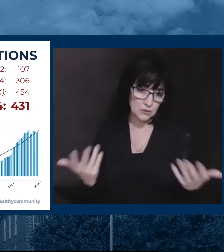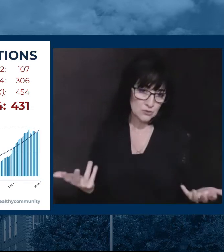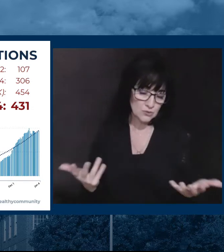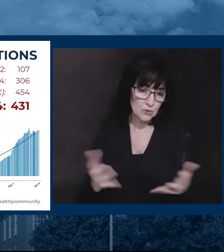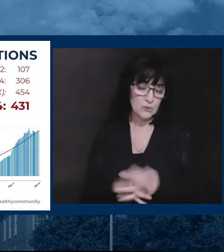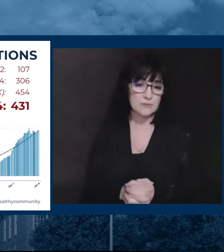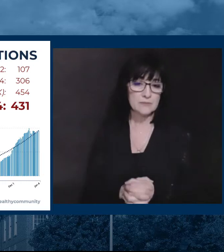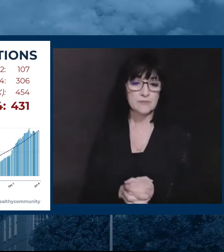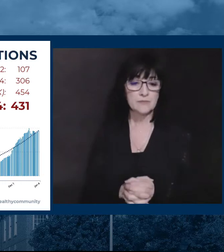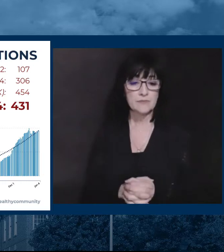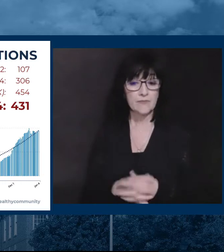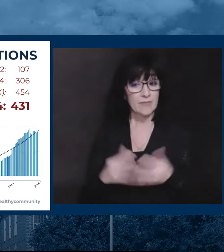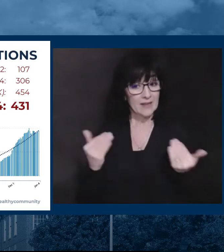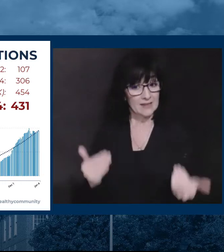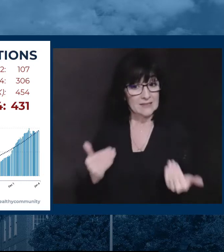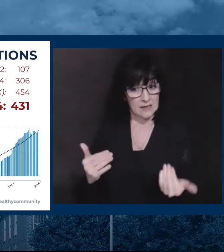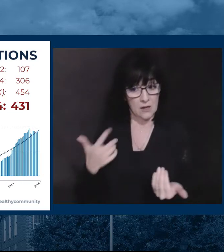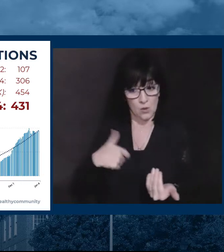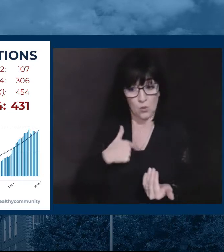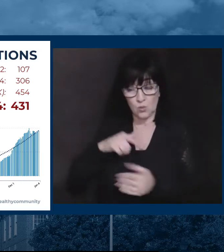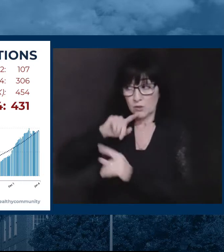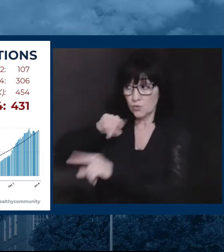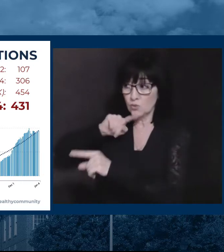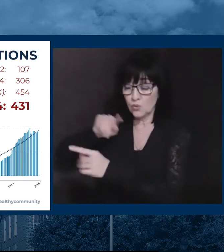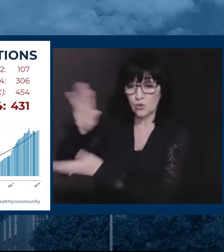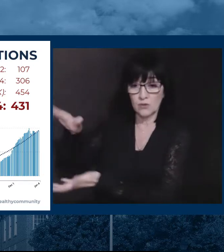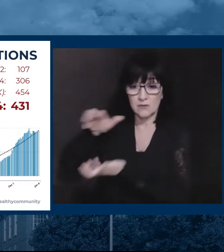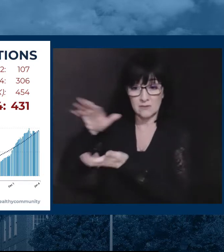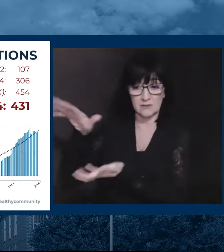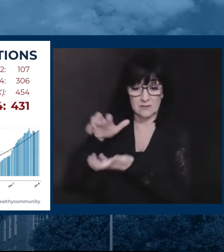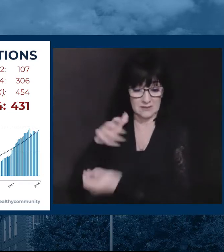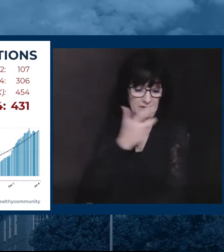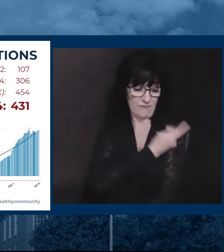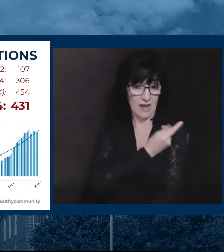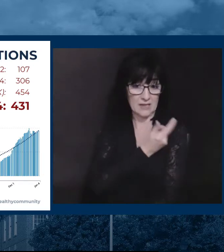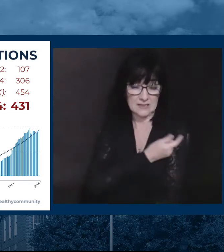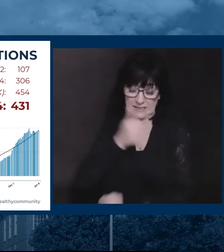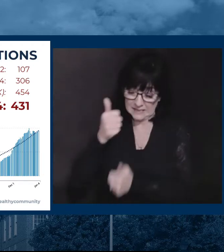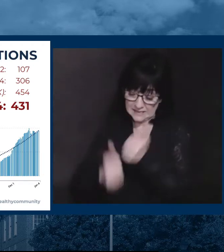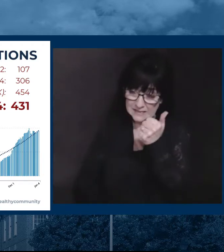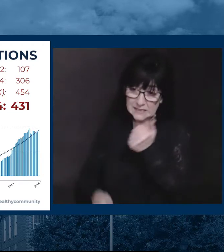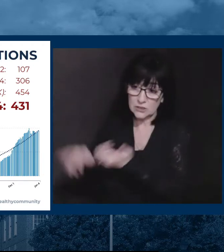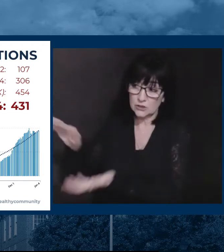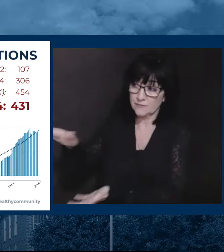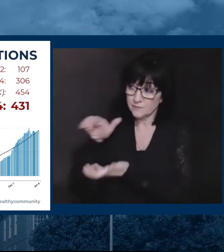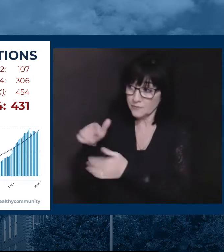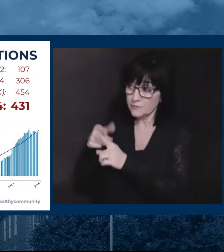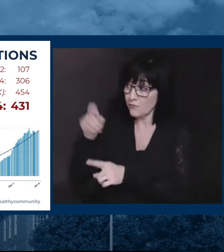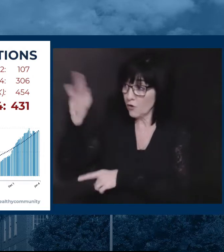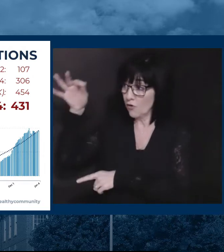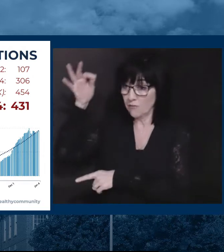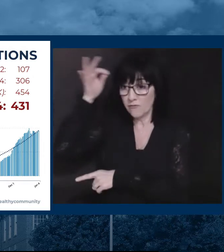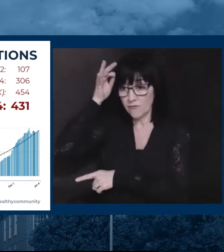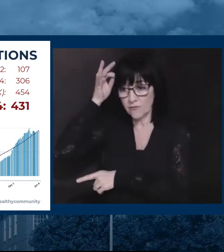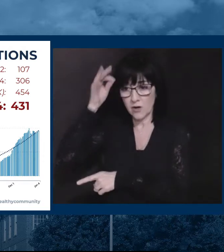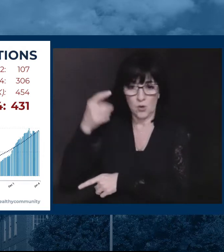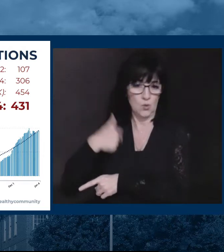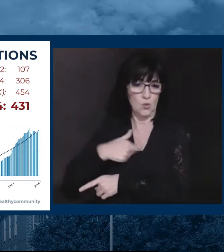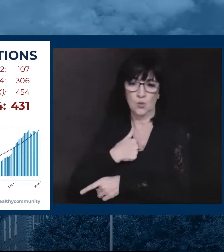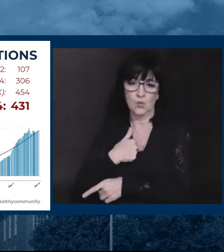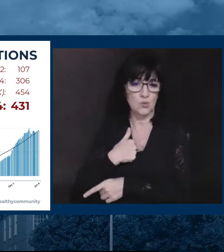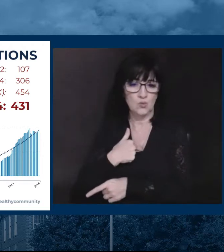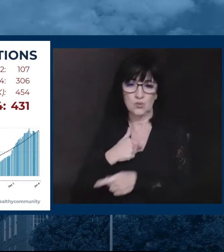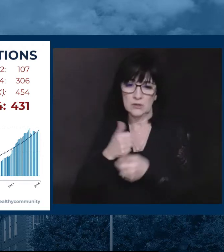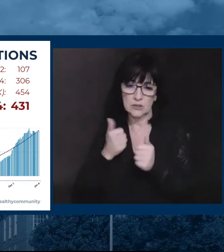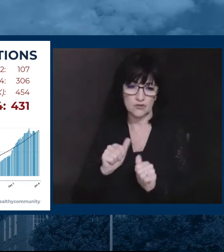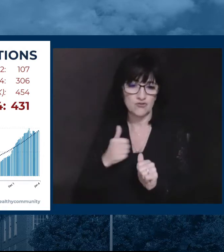the vaccine that we get, getting every dose that we get from the federal government out to vulnerable